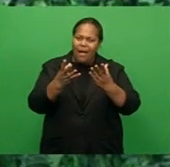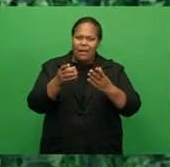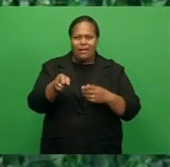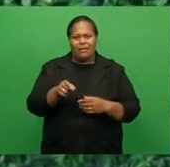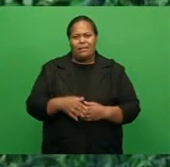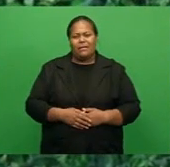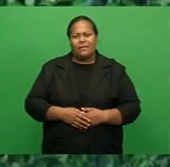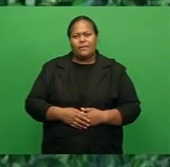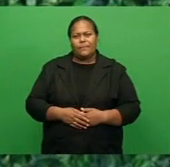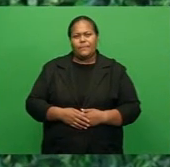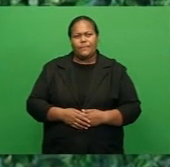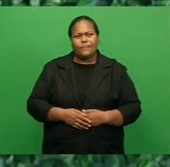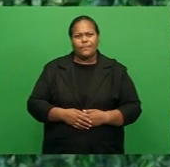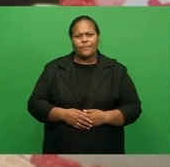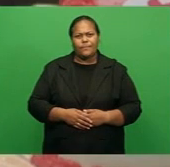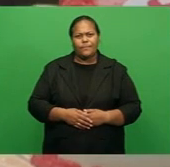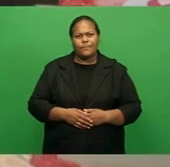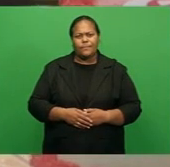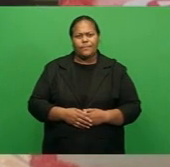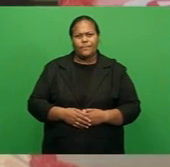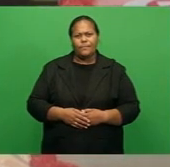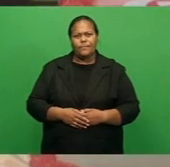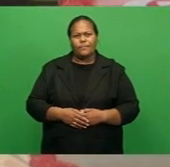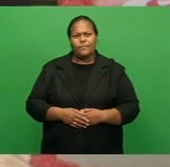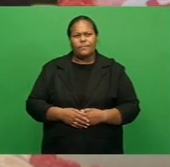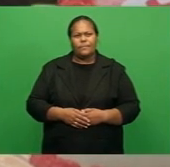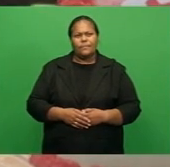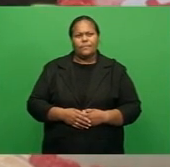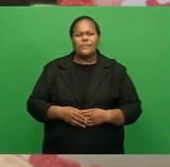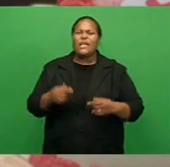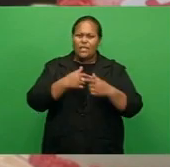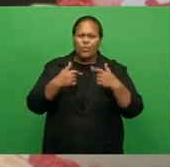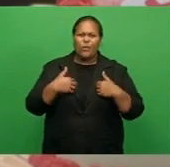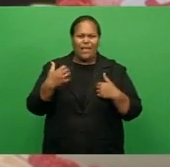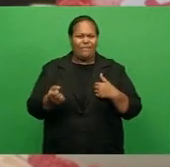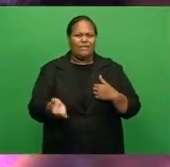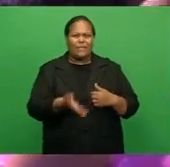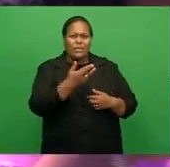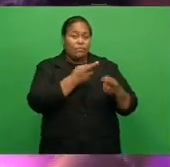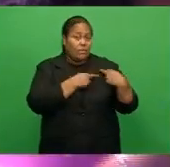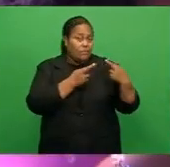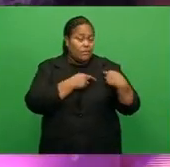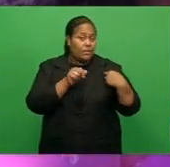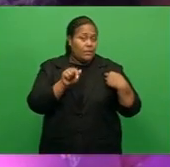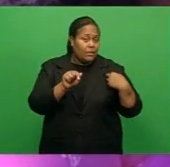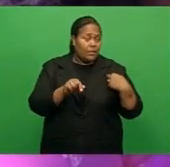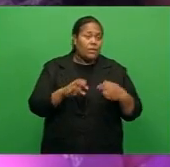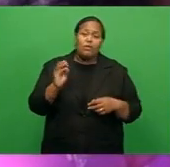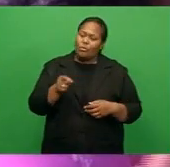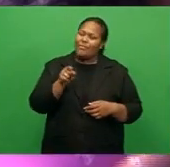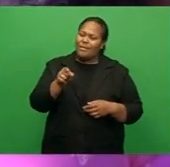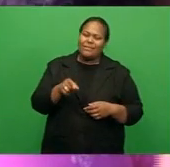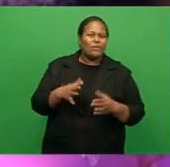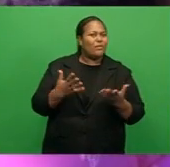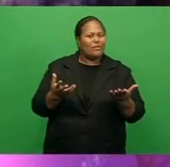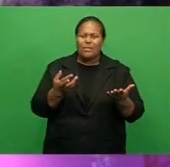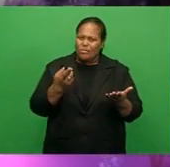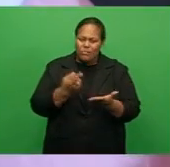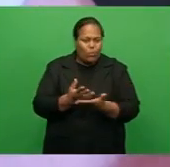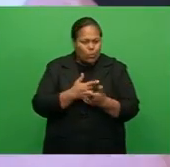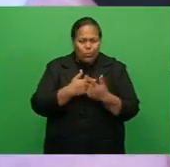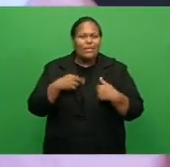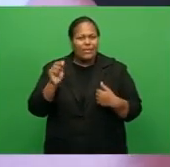that 50% of women will not seek medical help. We break the barriers around discussing it because we are dying